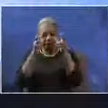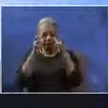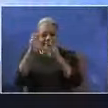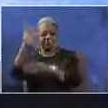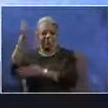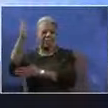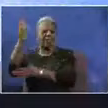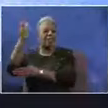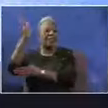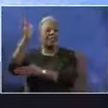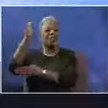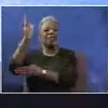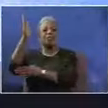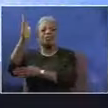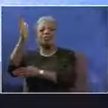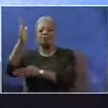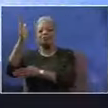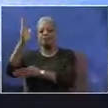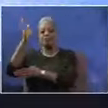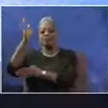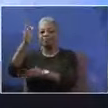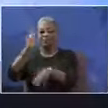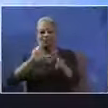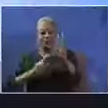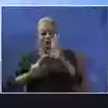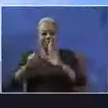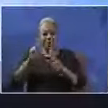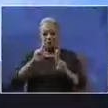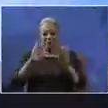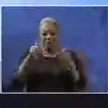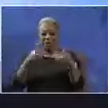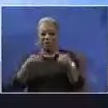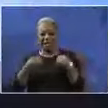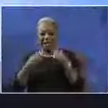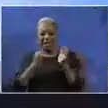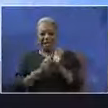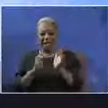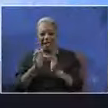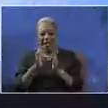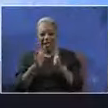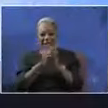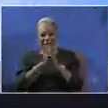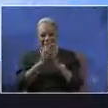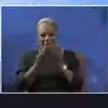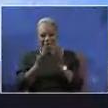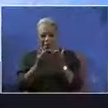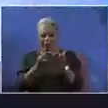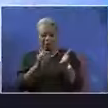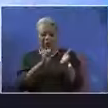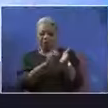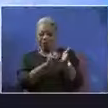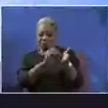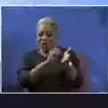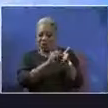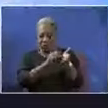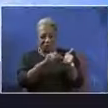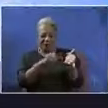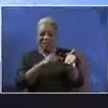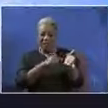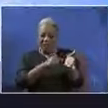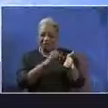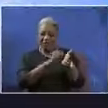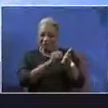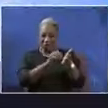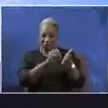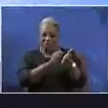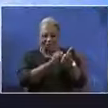you hear a lecture because when you hear a lecture, people with their Bibles open, that's good. You need to hear some lectures and people are taking notes and they're writing down points and writing them down. You can